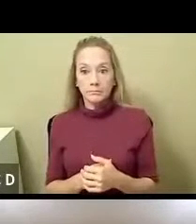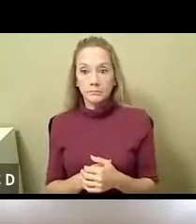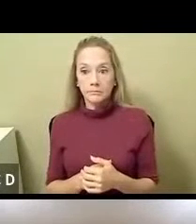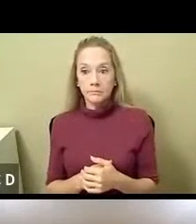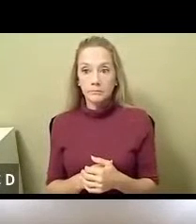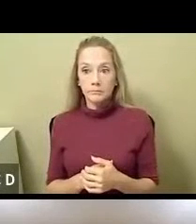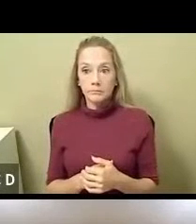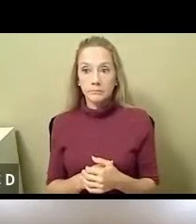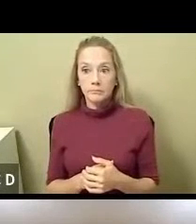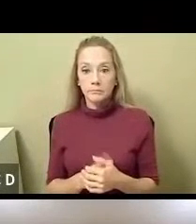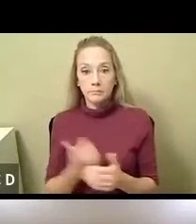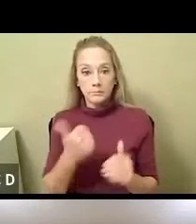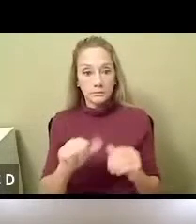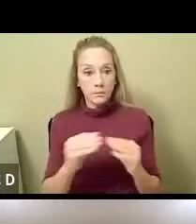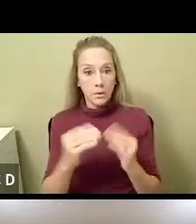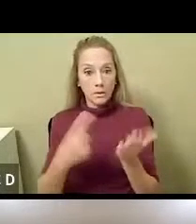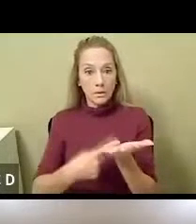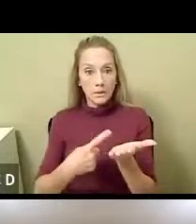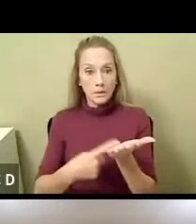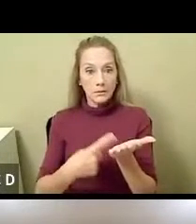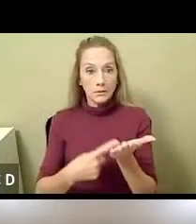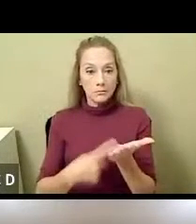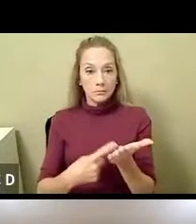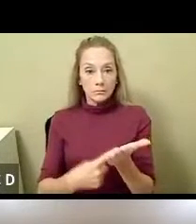Do you have any further discussion?